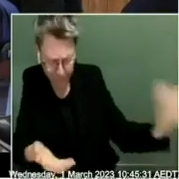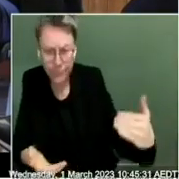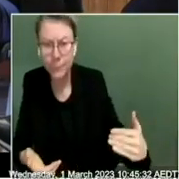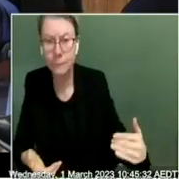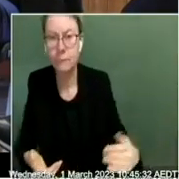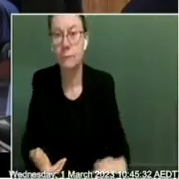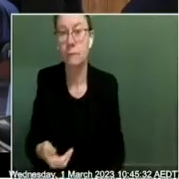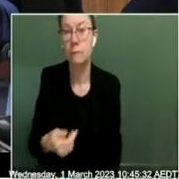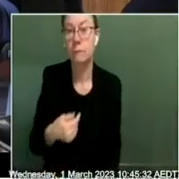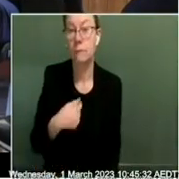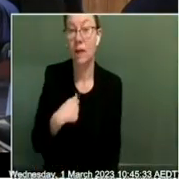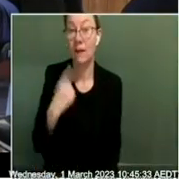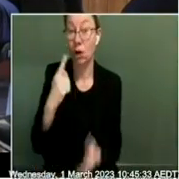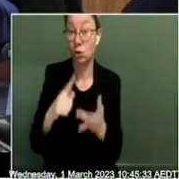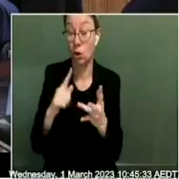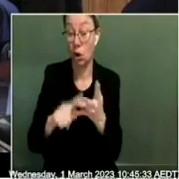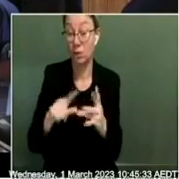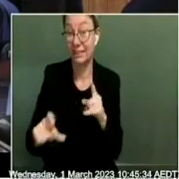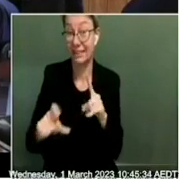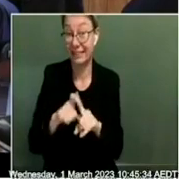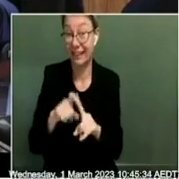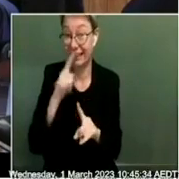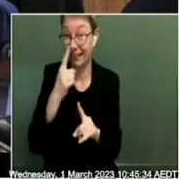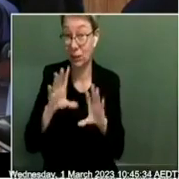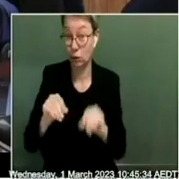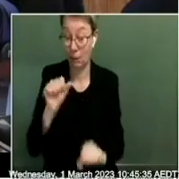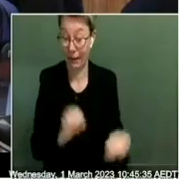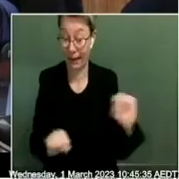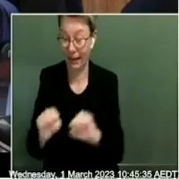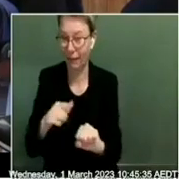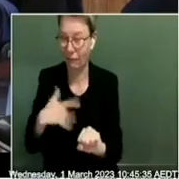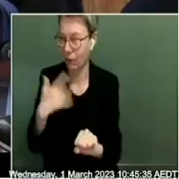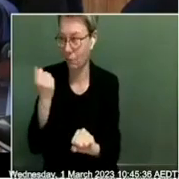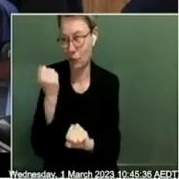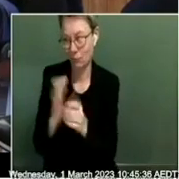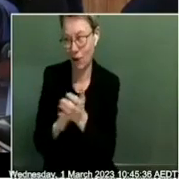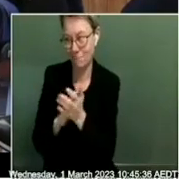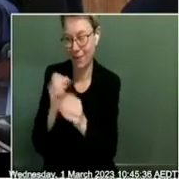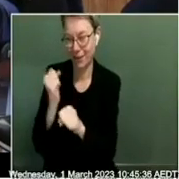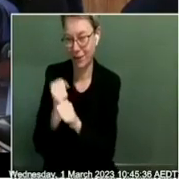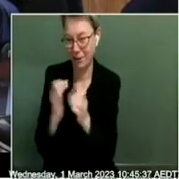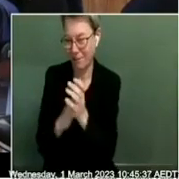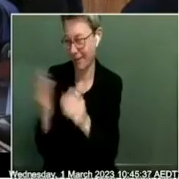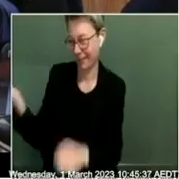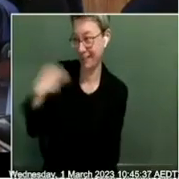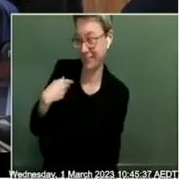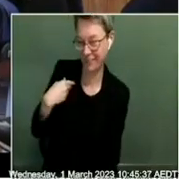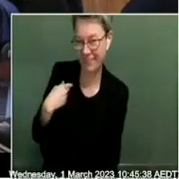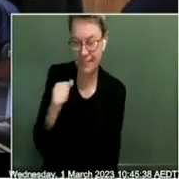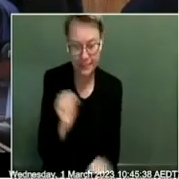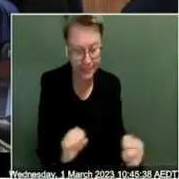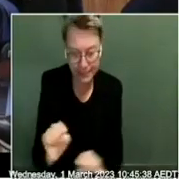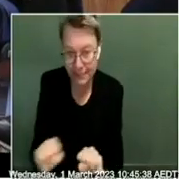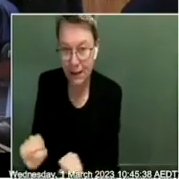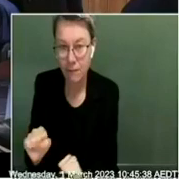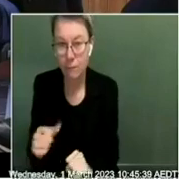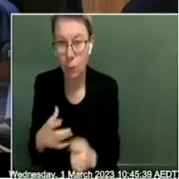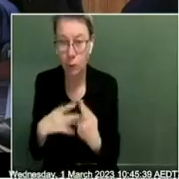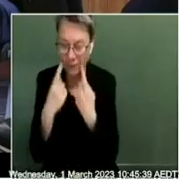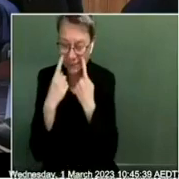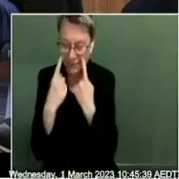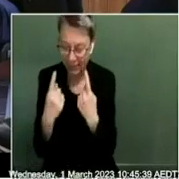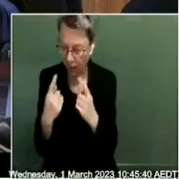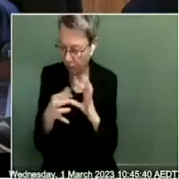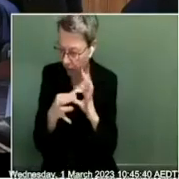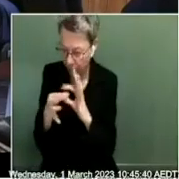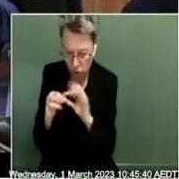proud that's my grandmother's trait. But to go through that and see all these little connections. But so